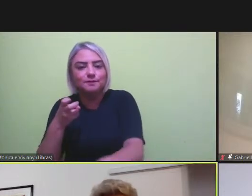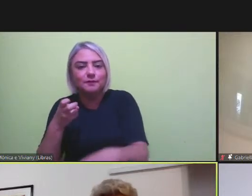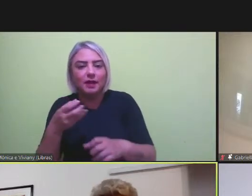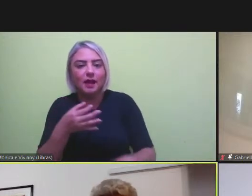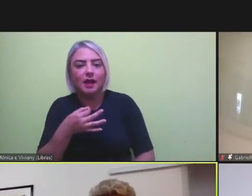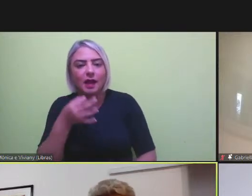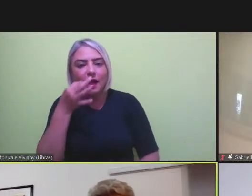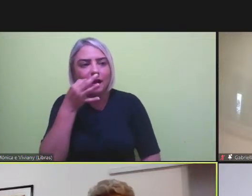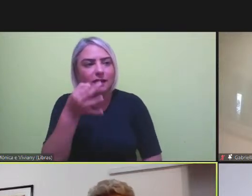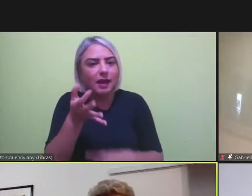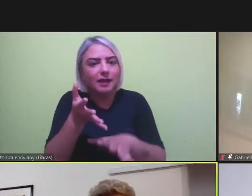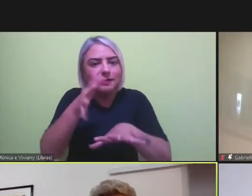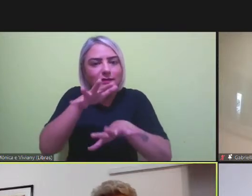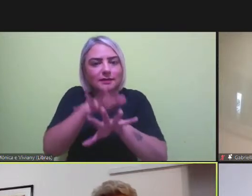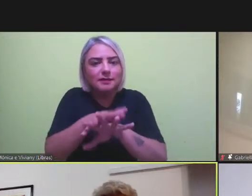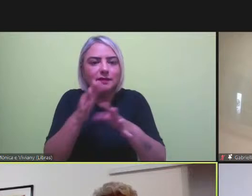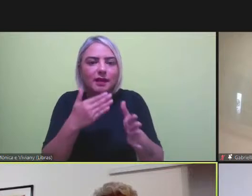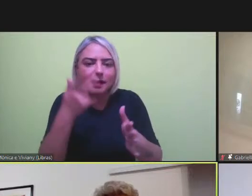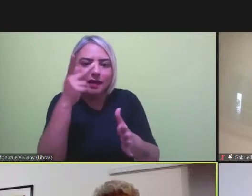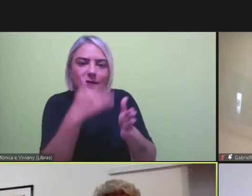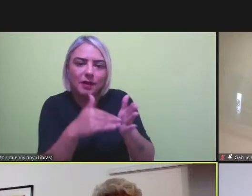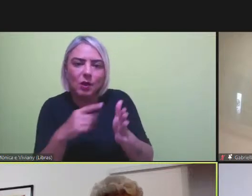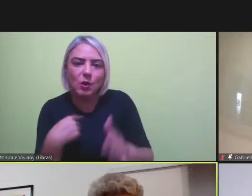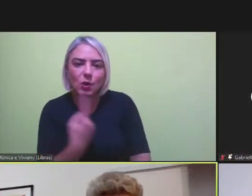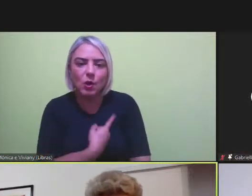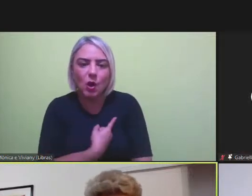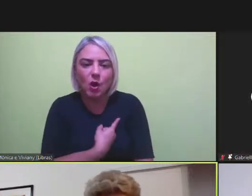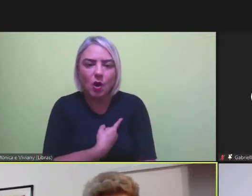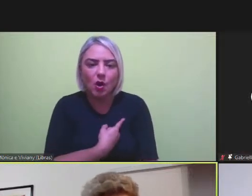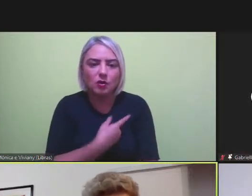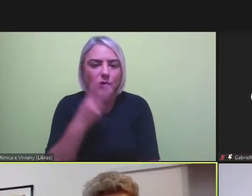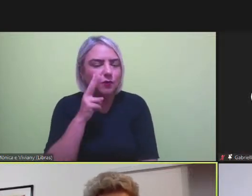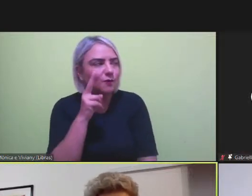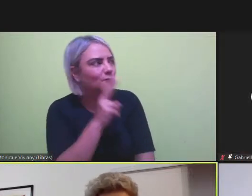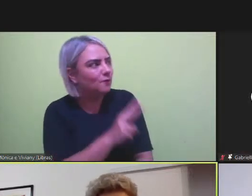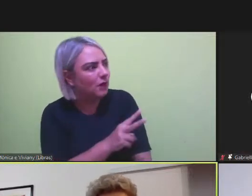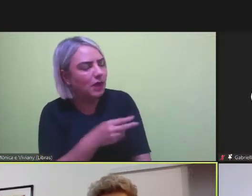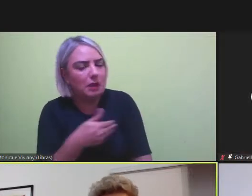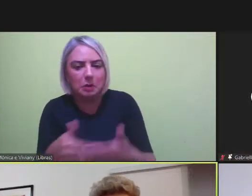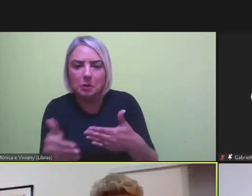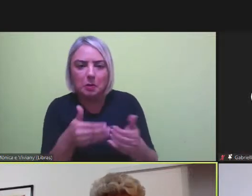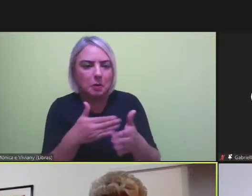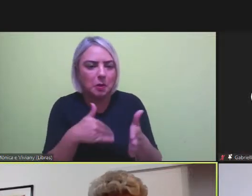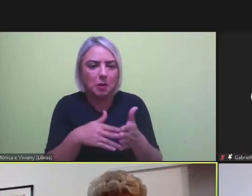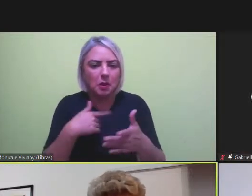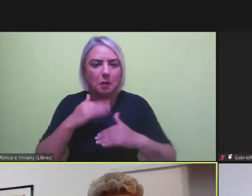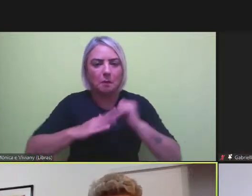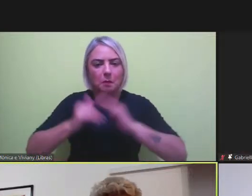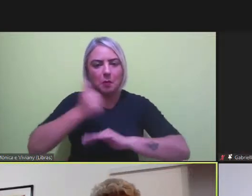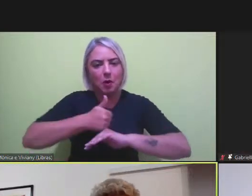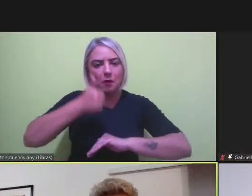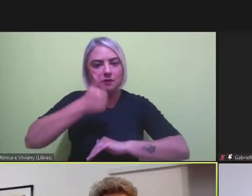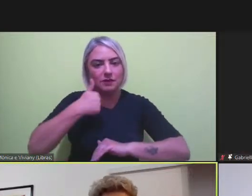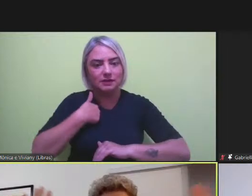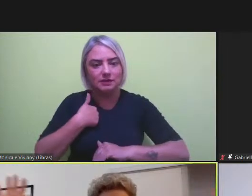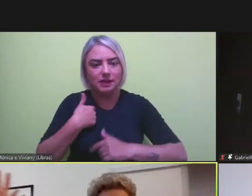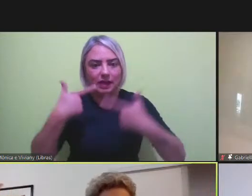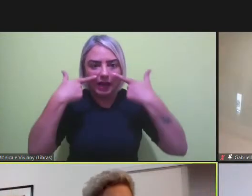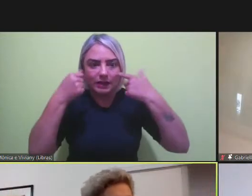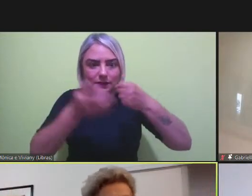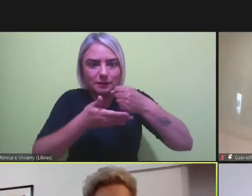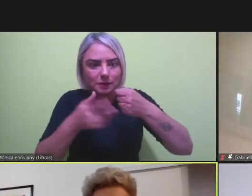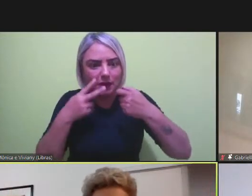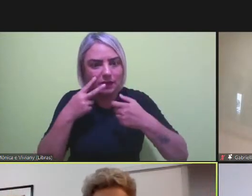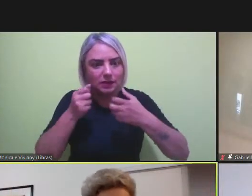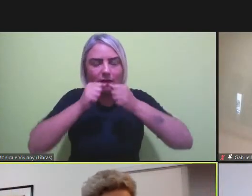And that's why it's necessary to look from the optics from integrality. So when we look, all professionals, when we look for